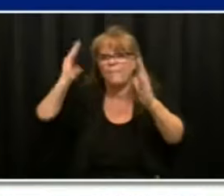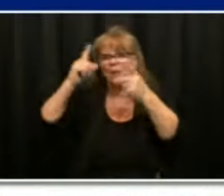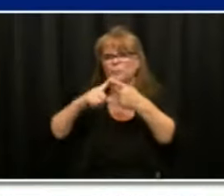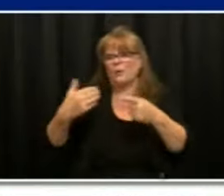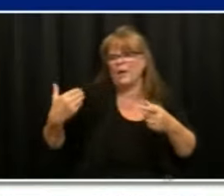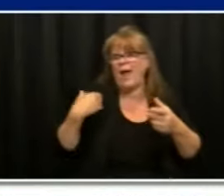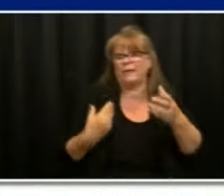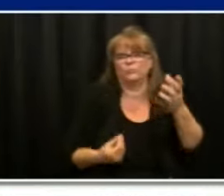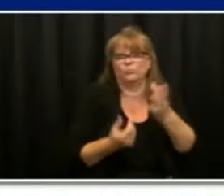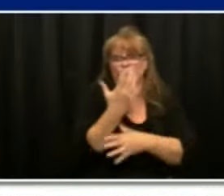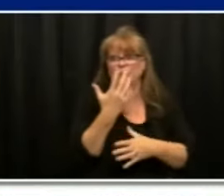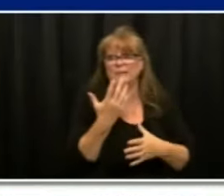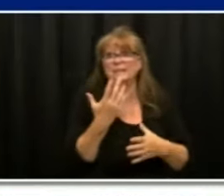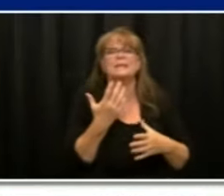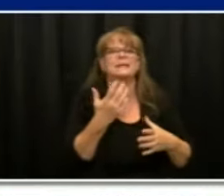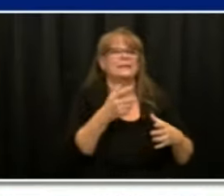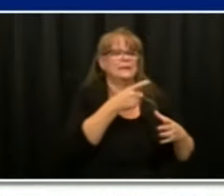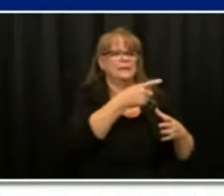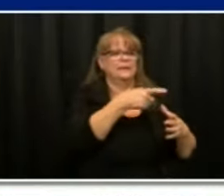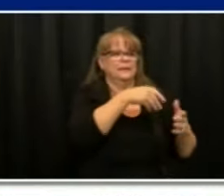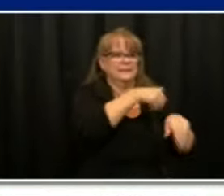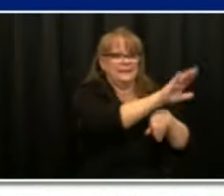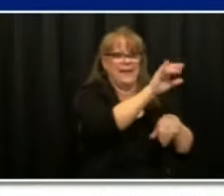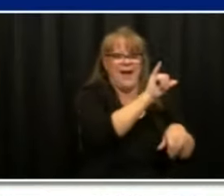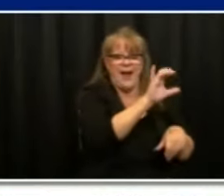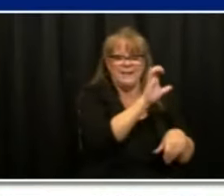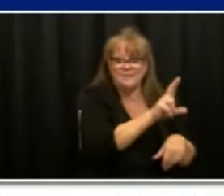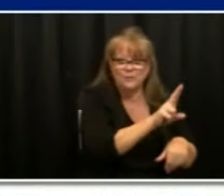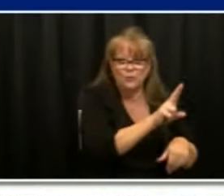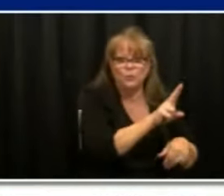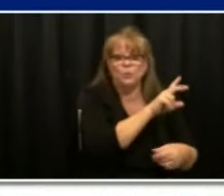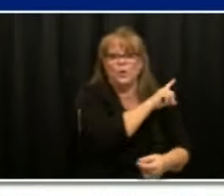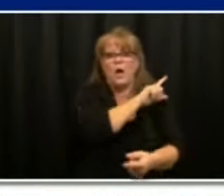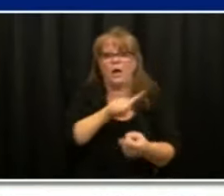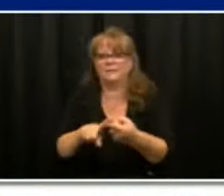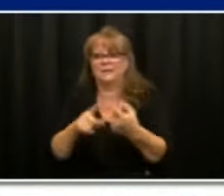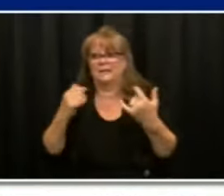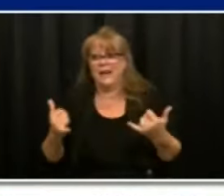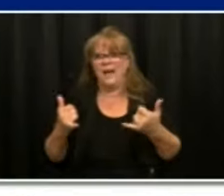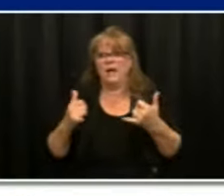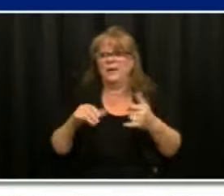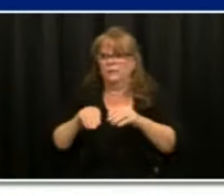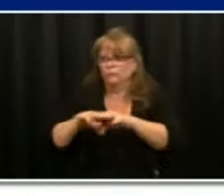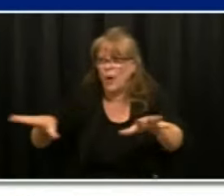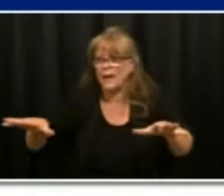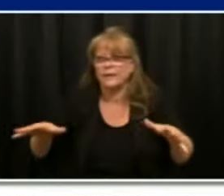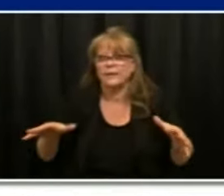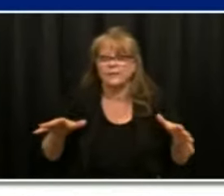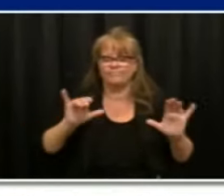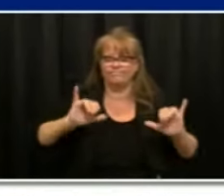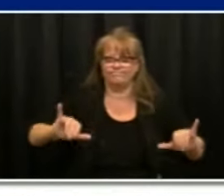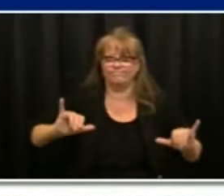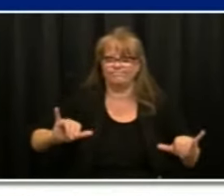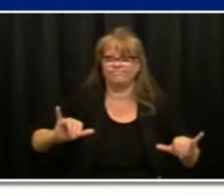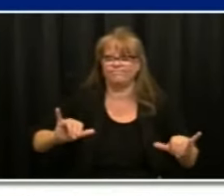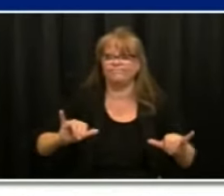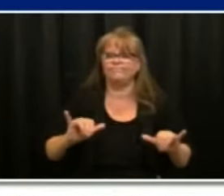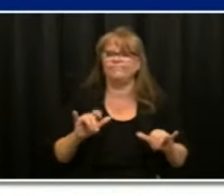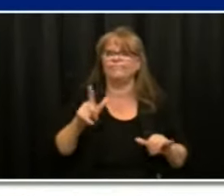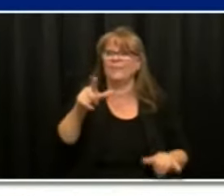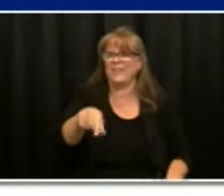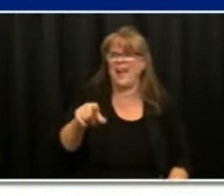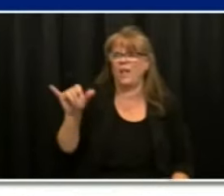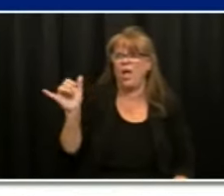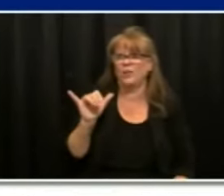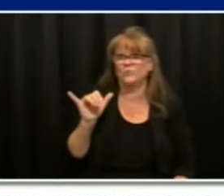projections based on different transmission levels. But this also includes the 10% or 20% decrease in transmission control that